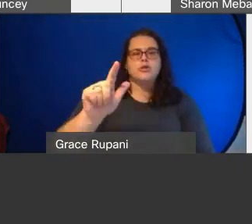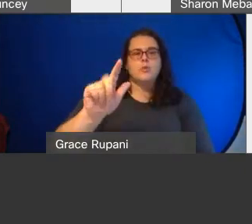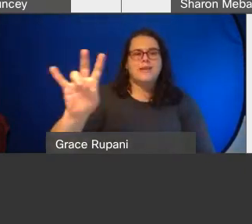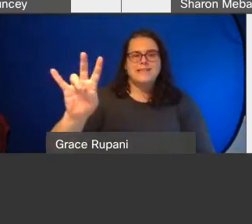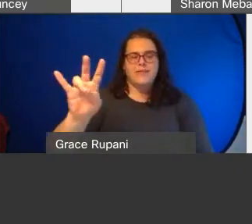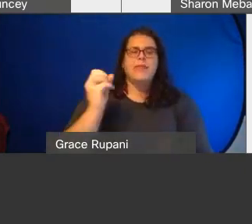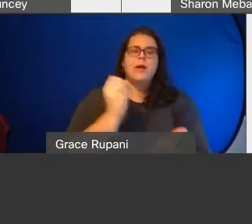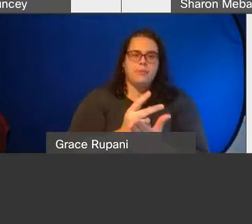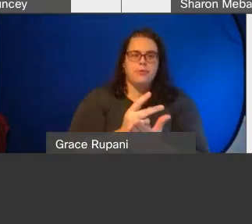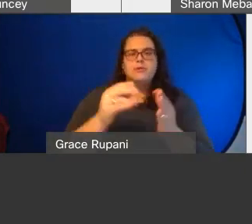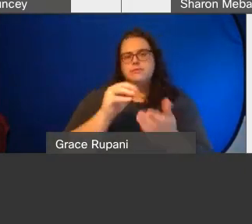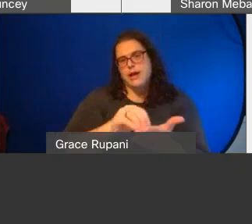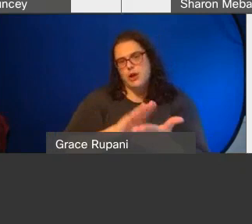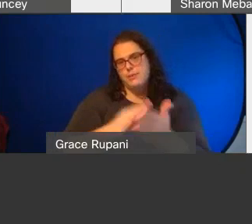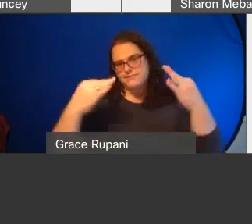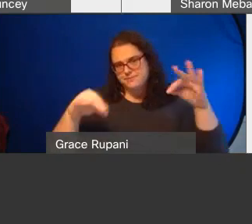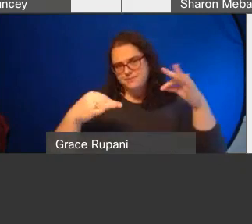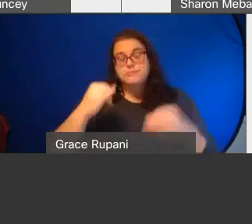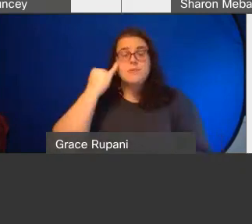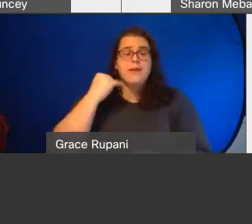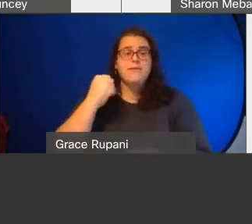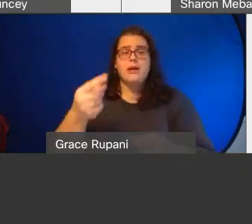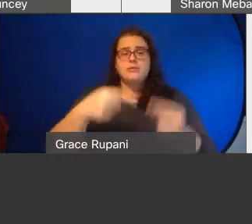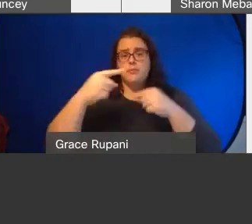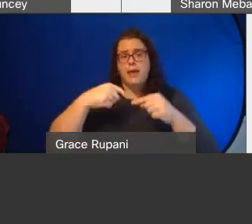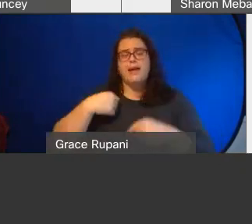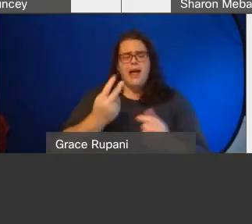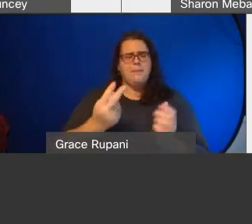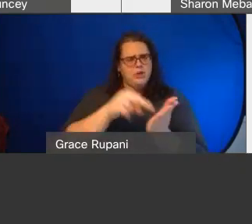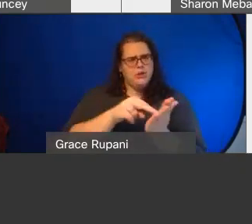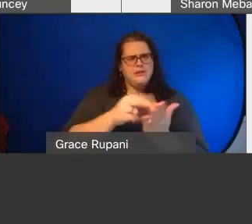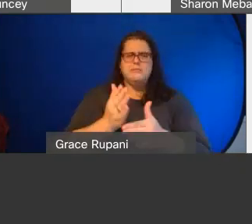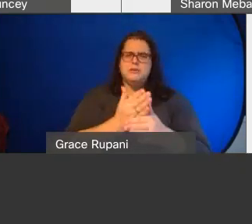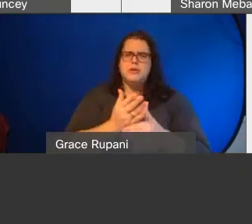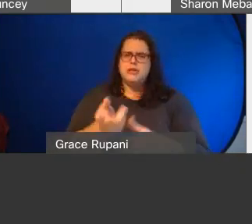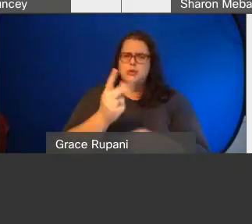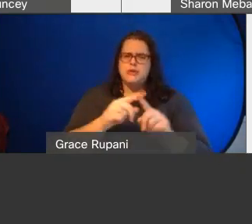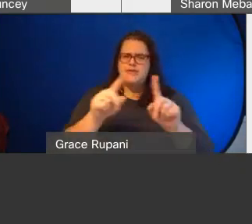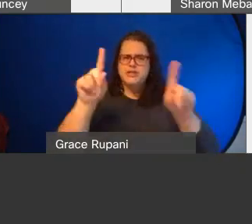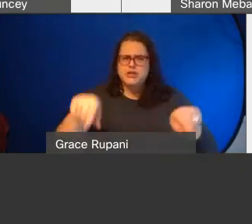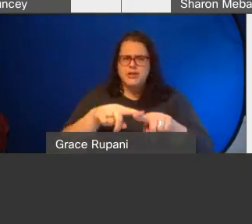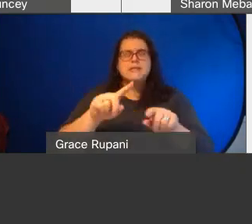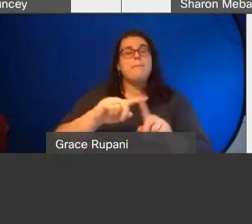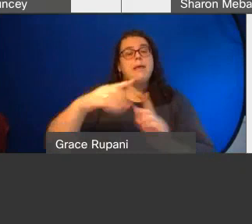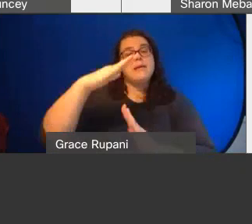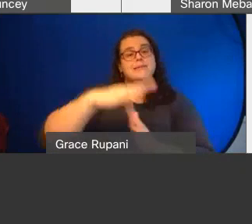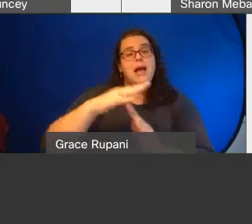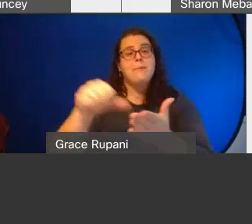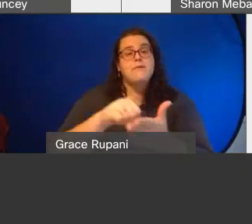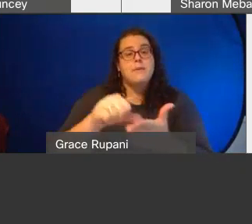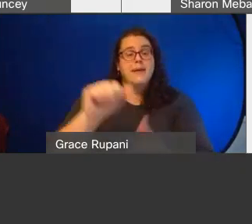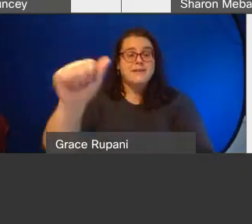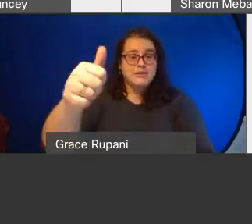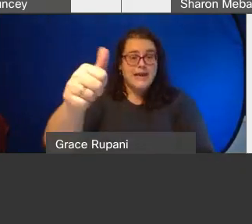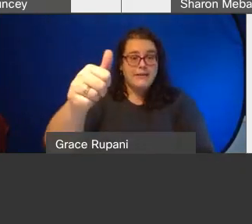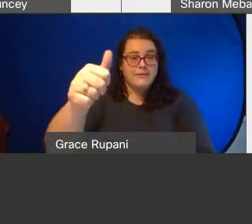at, I'm going back between two screens so I can see myself, but if you look at the top of page 10 of the